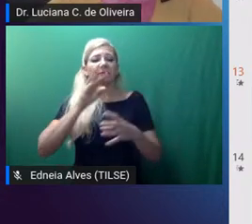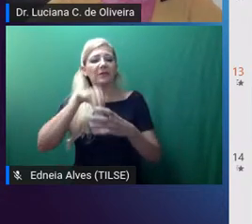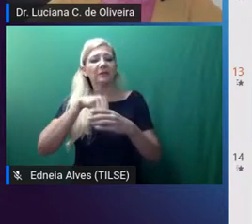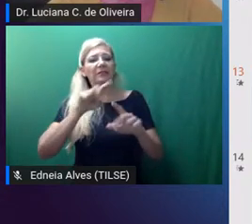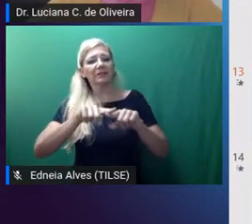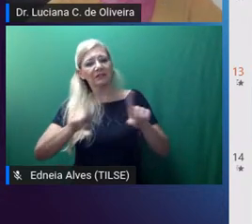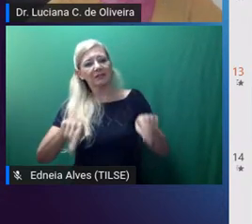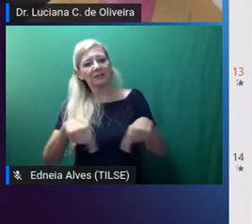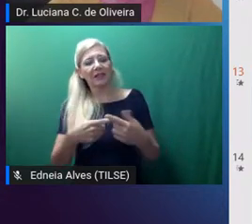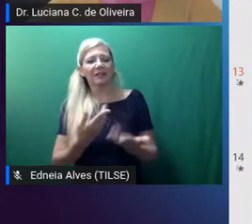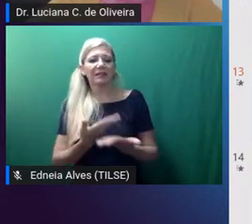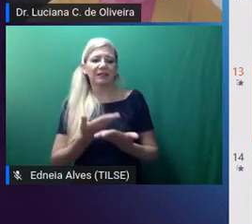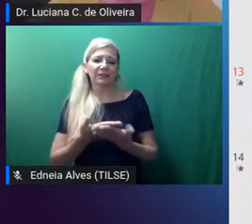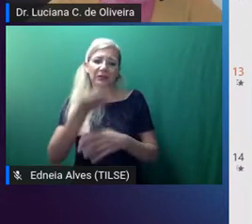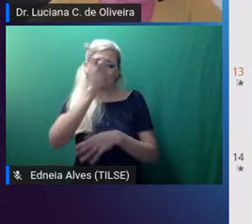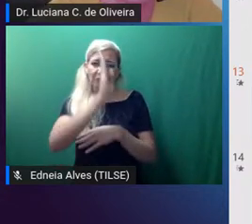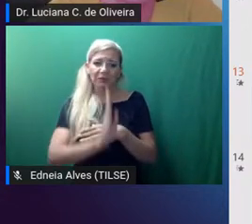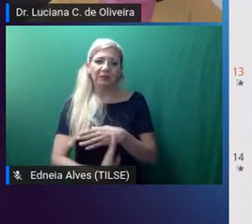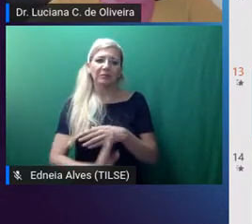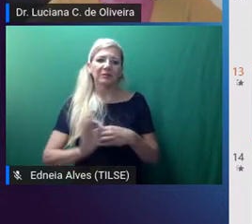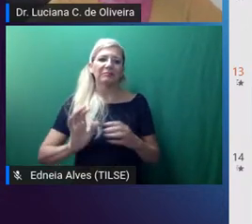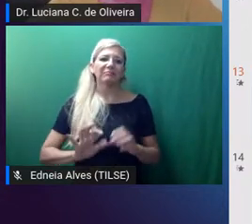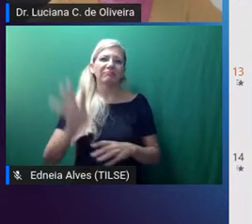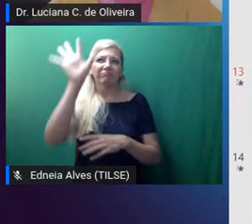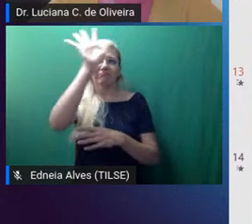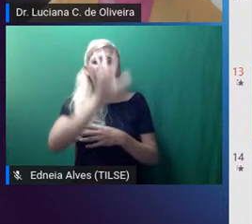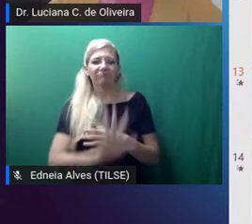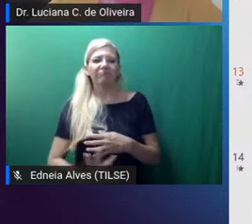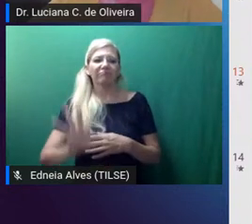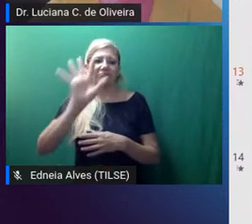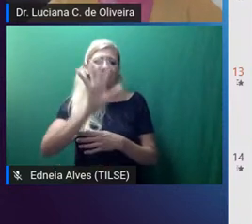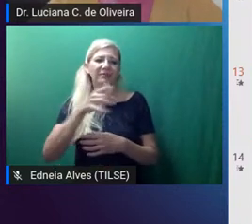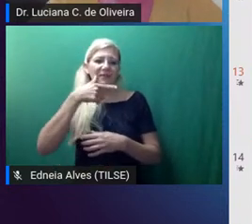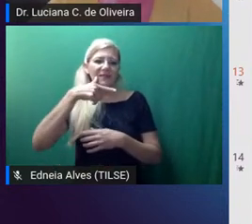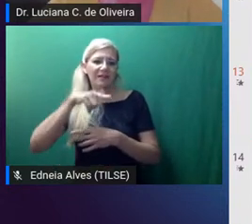around the country. We have a lot of indigenous languages. We have